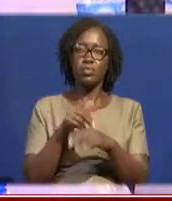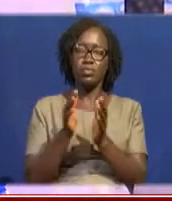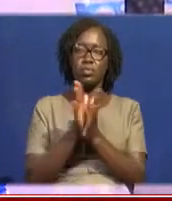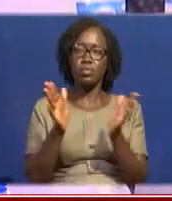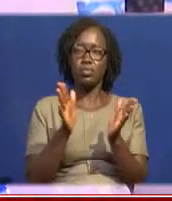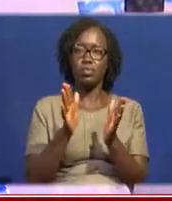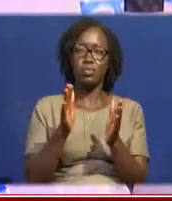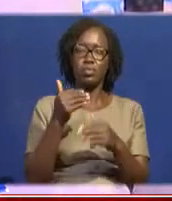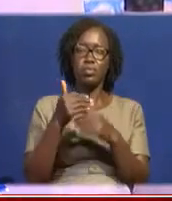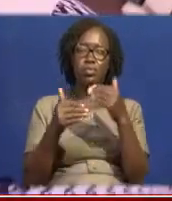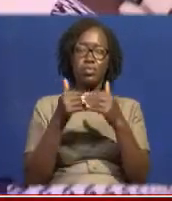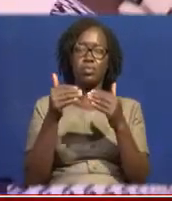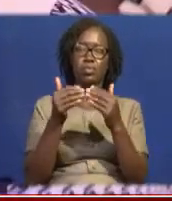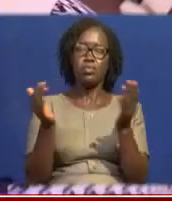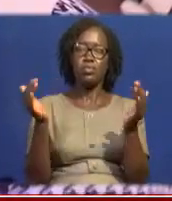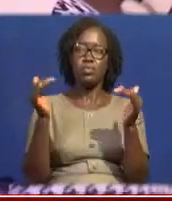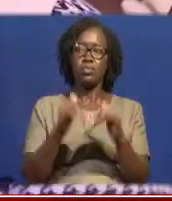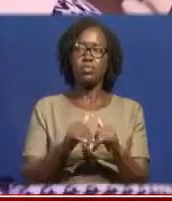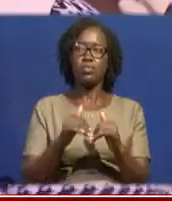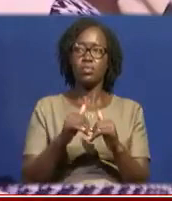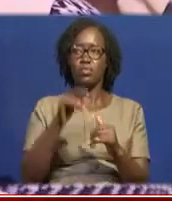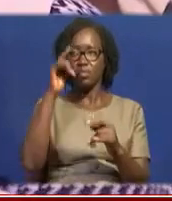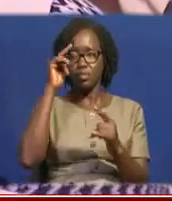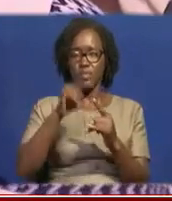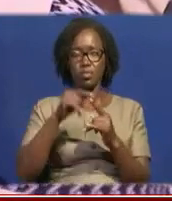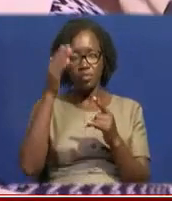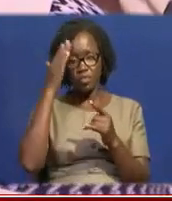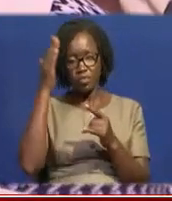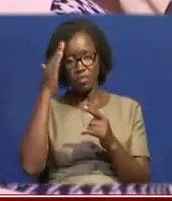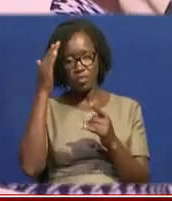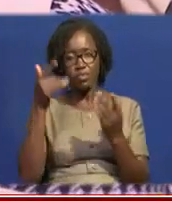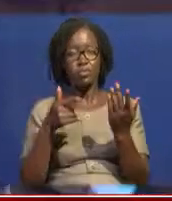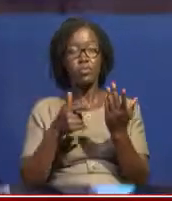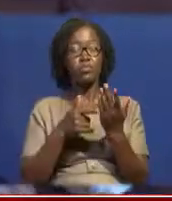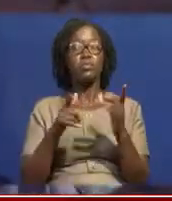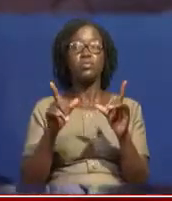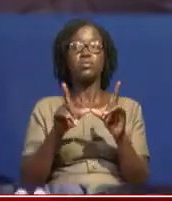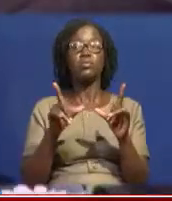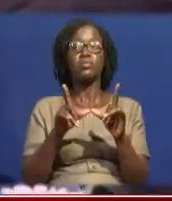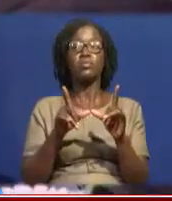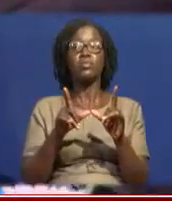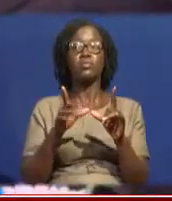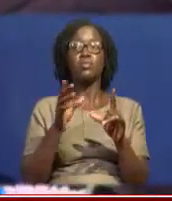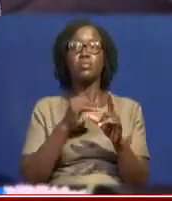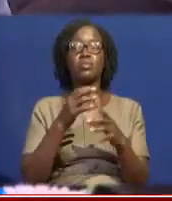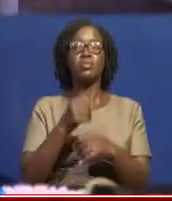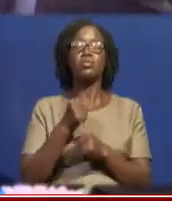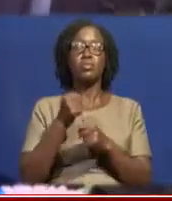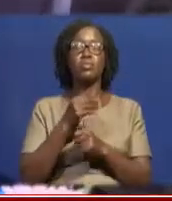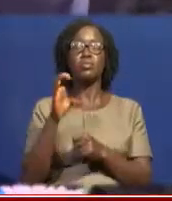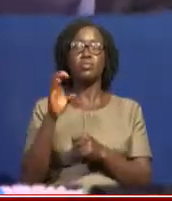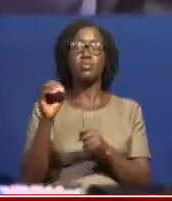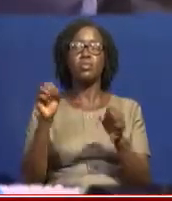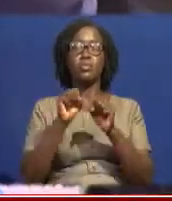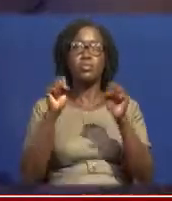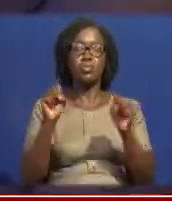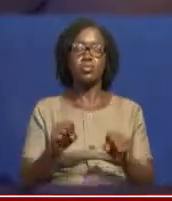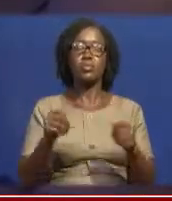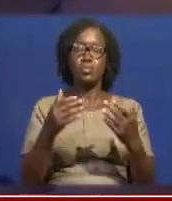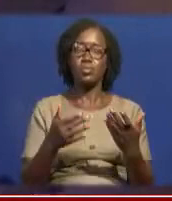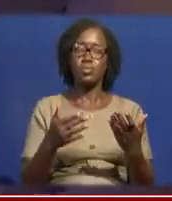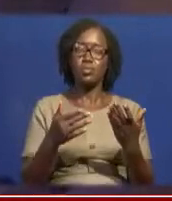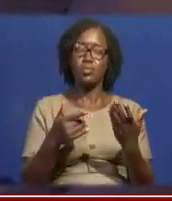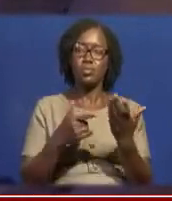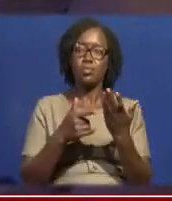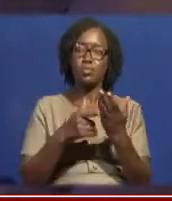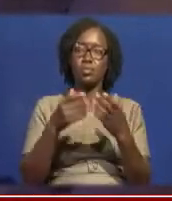Forum. The two-day forum aims to enhance awareness of digital certification and digital trust ecosystems and how digital